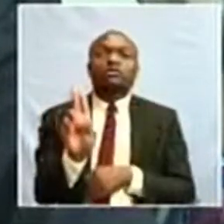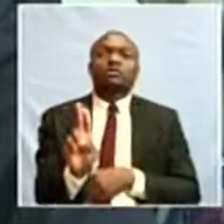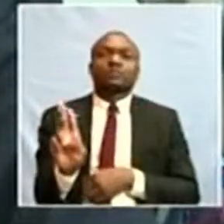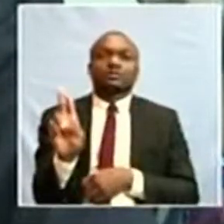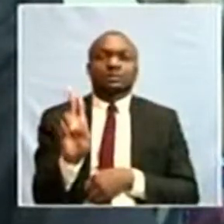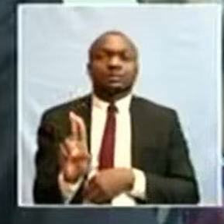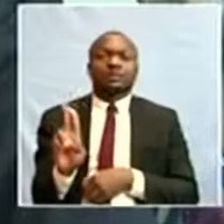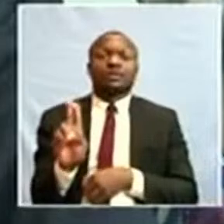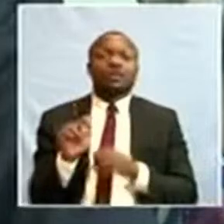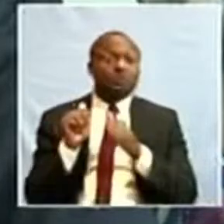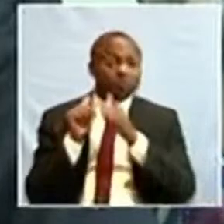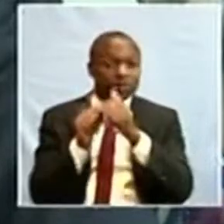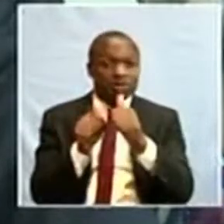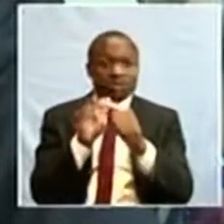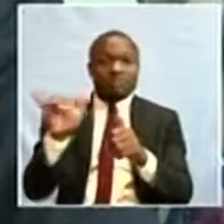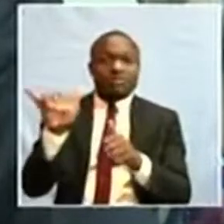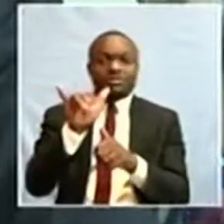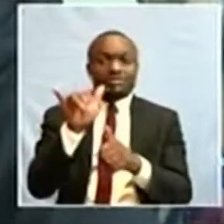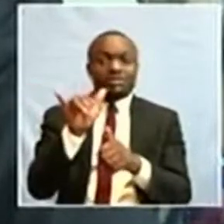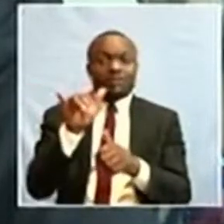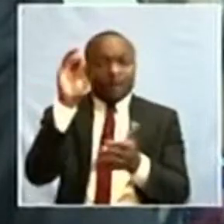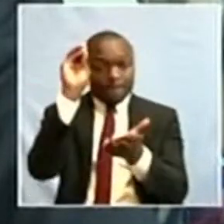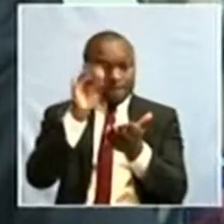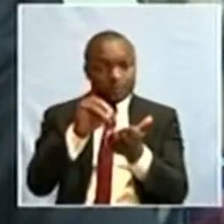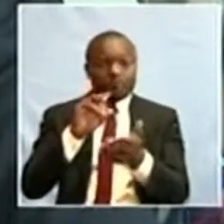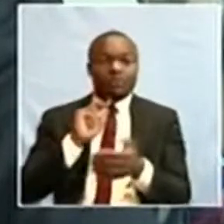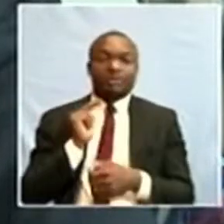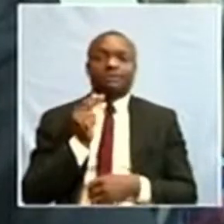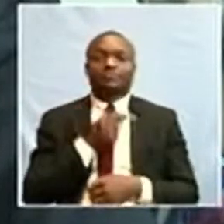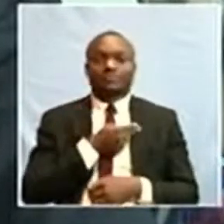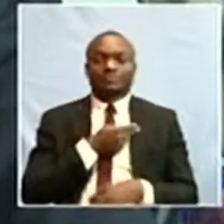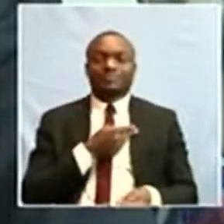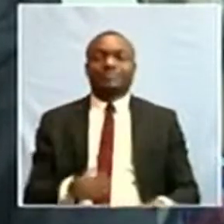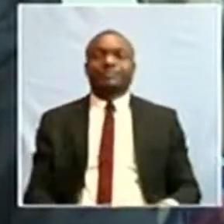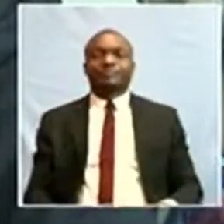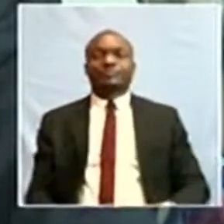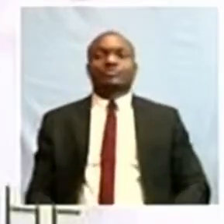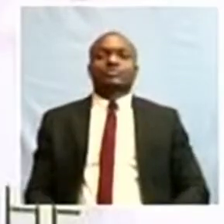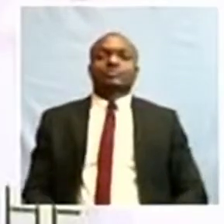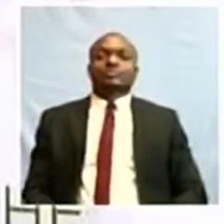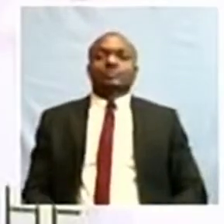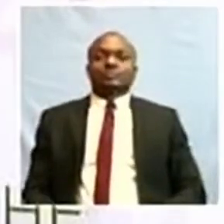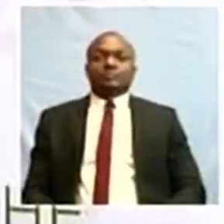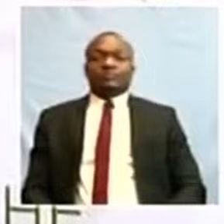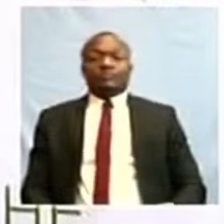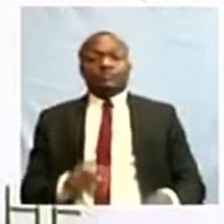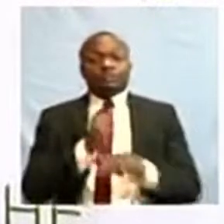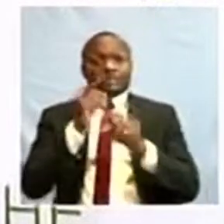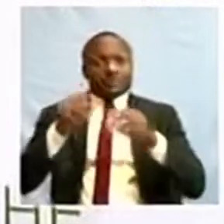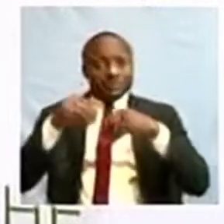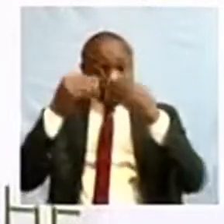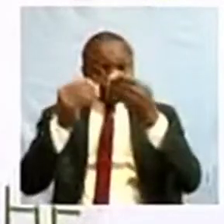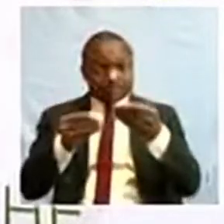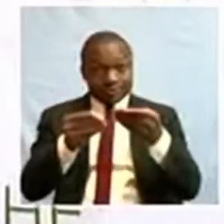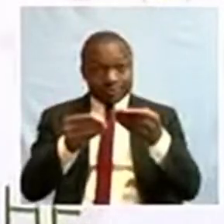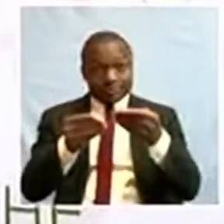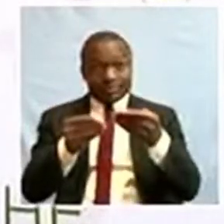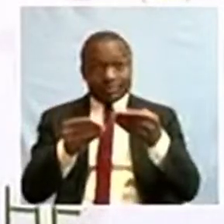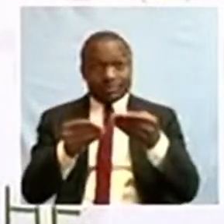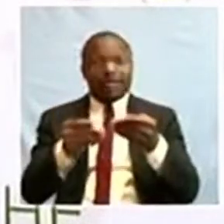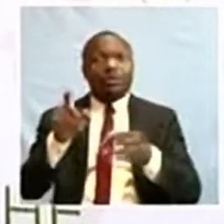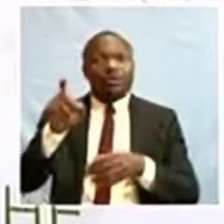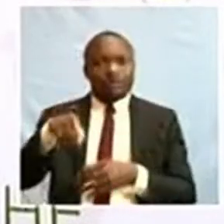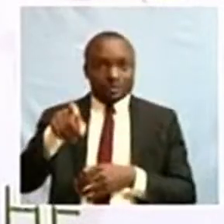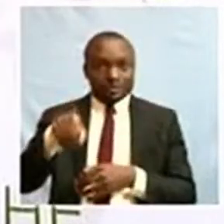is actually compliant to the standards that we have set for ourselves. Okay, all right. I've just been given an indication that we